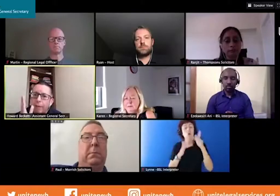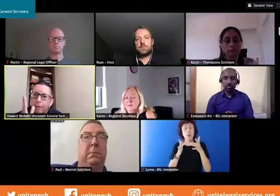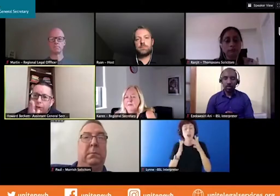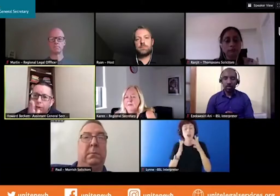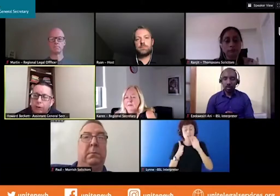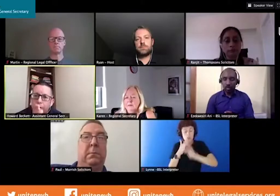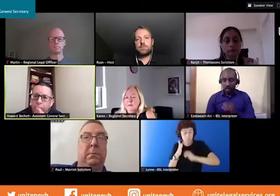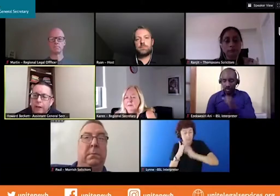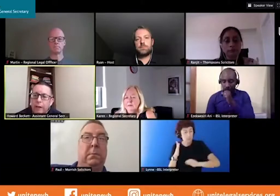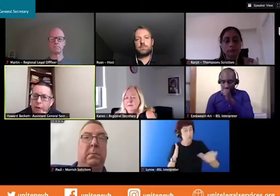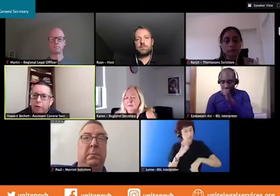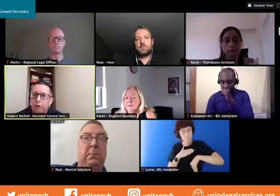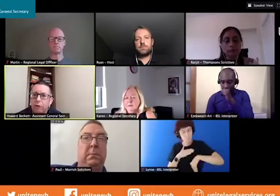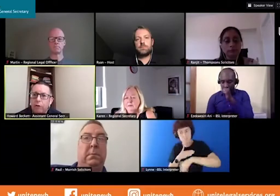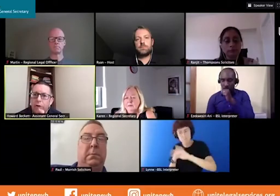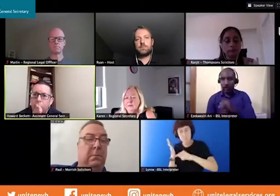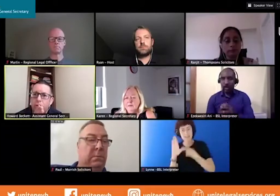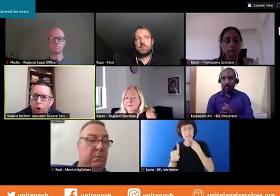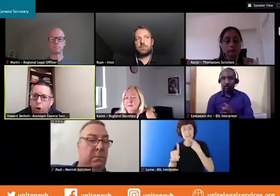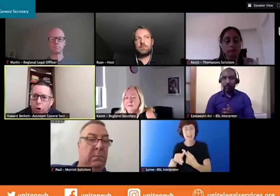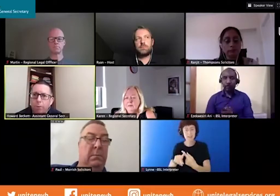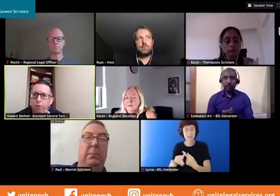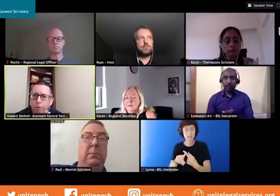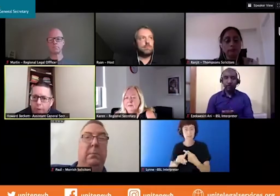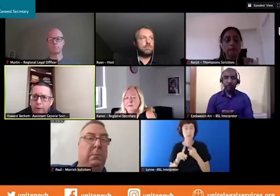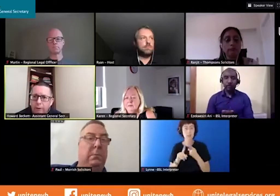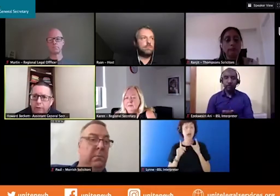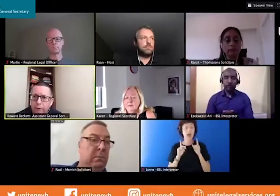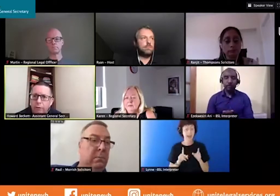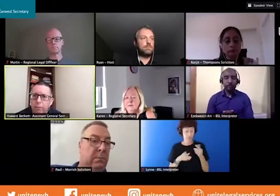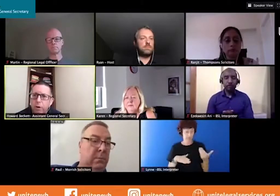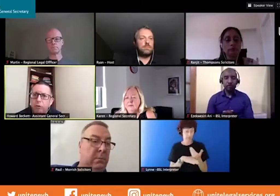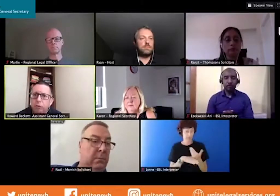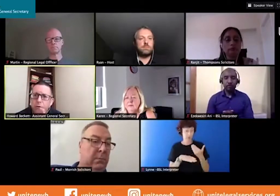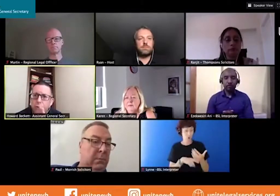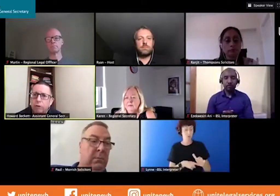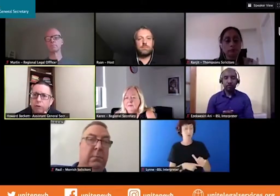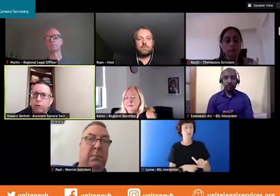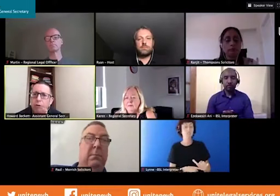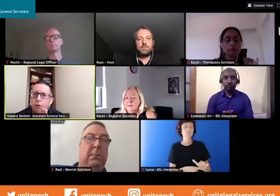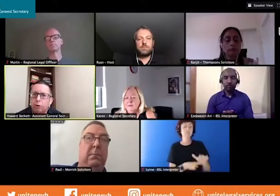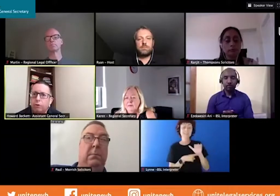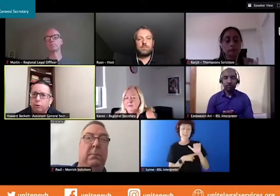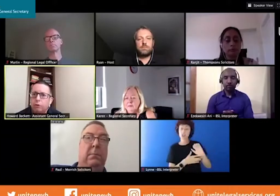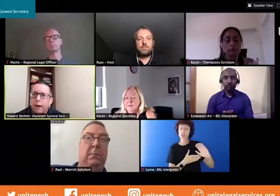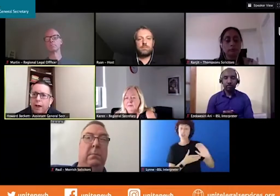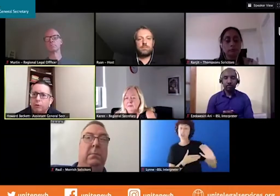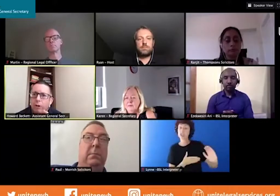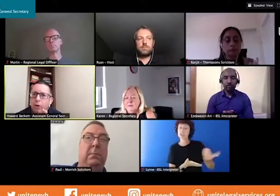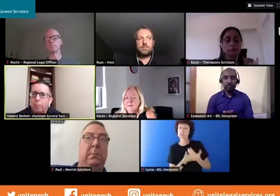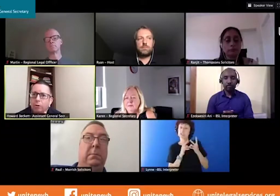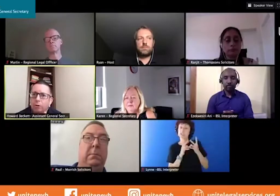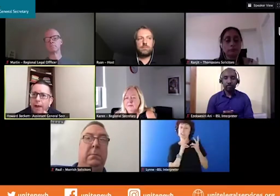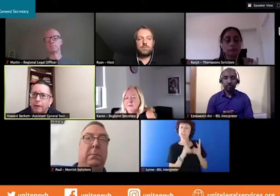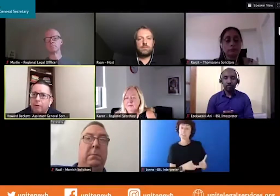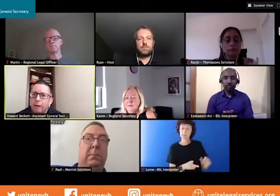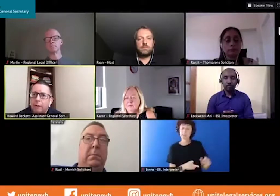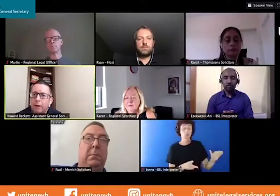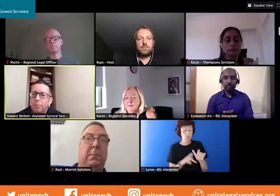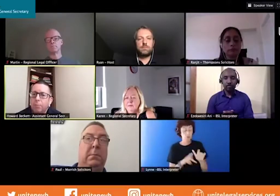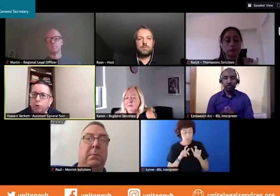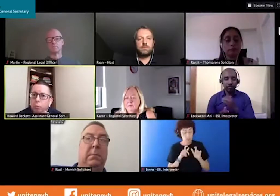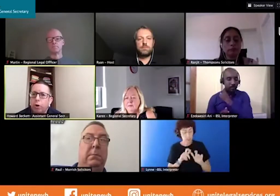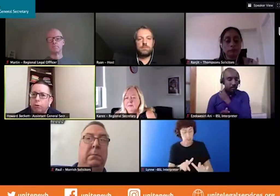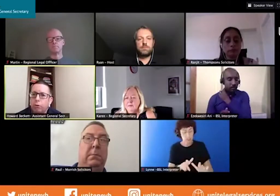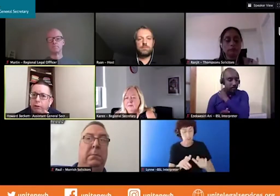that is out there, the job retention scheme, should continue until such time as the economy is back on its feet, because workers didn't create